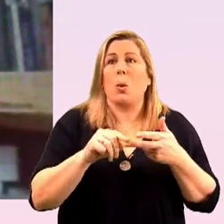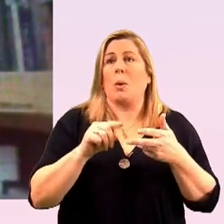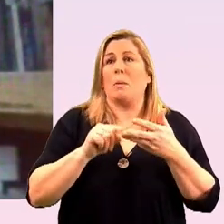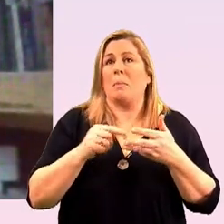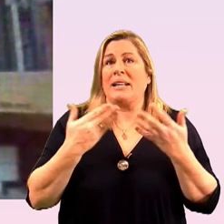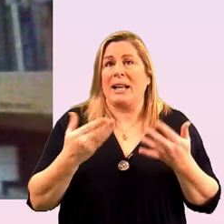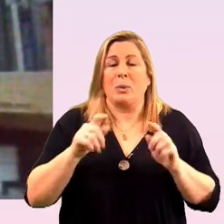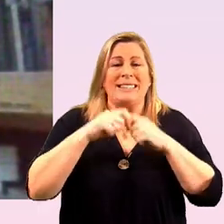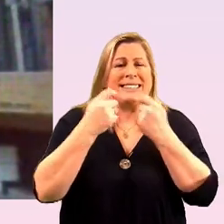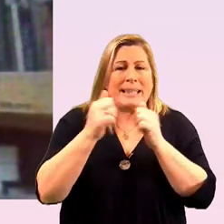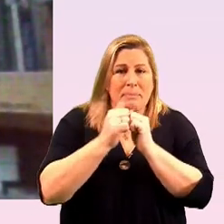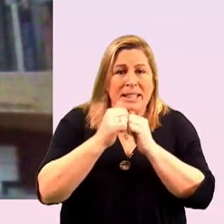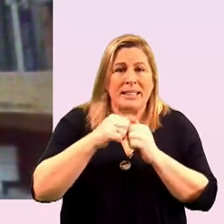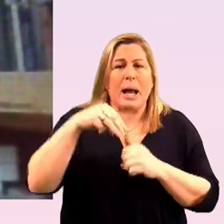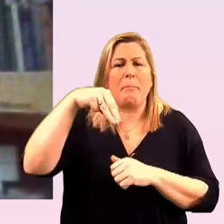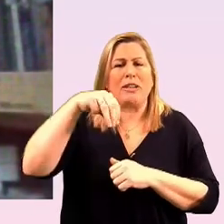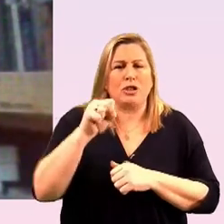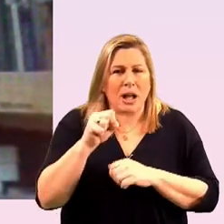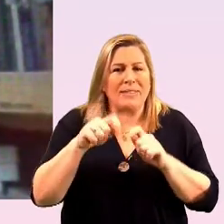Teams meetings, and we do that fairly regularly.